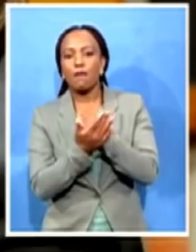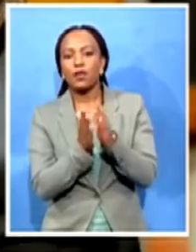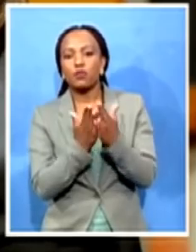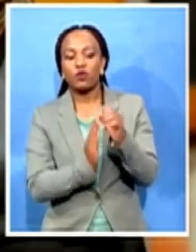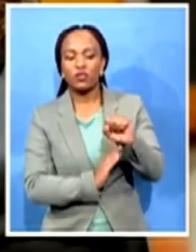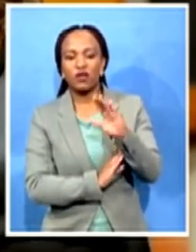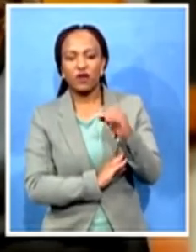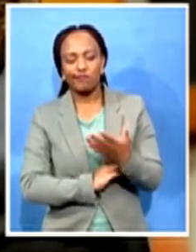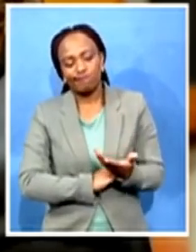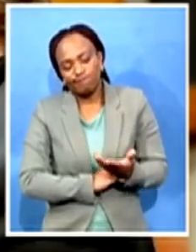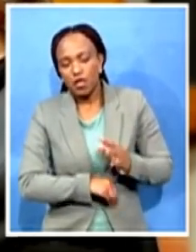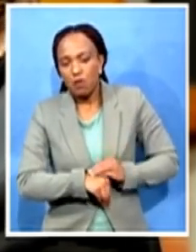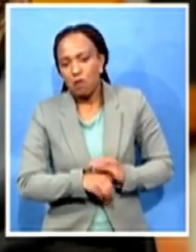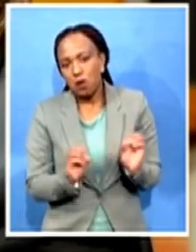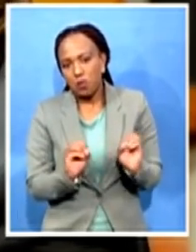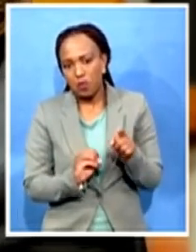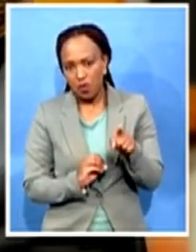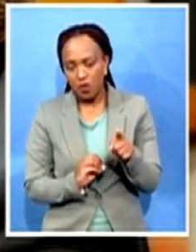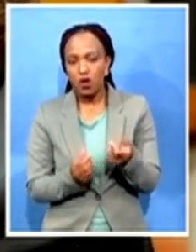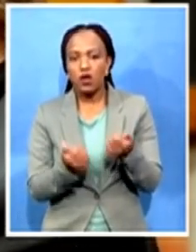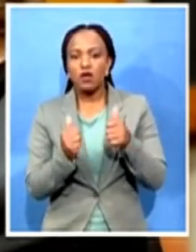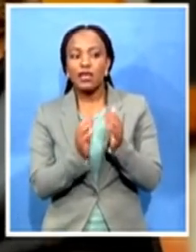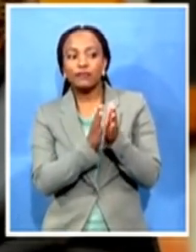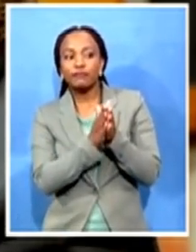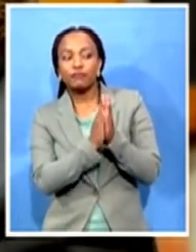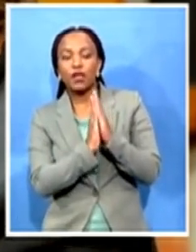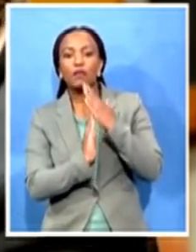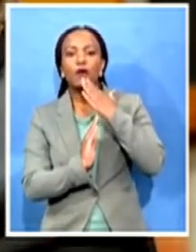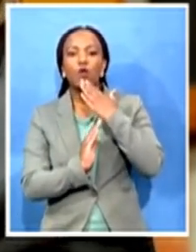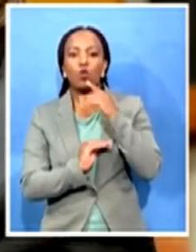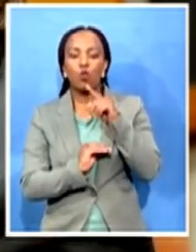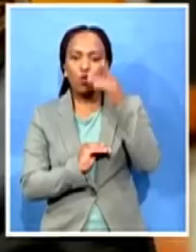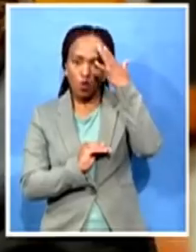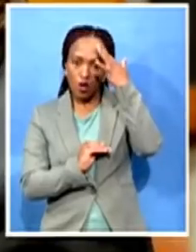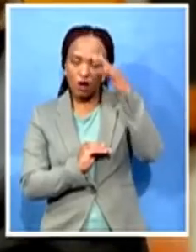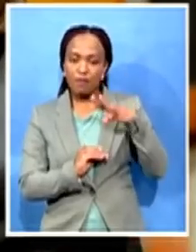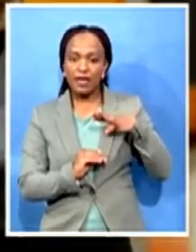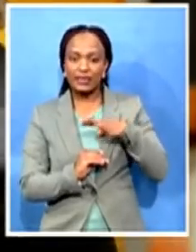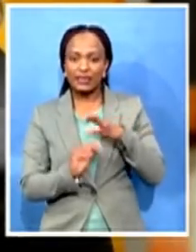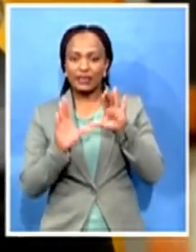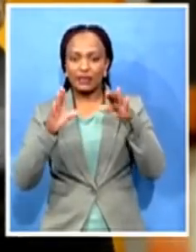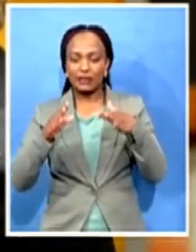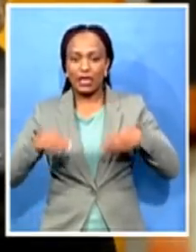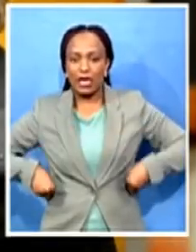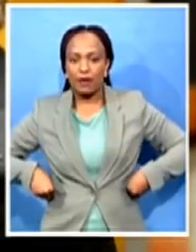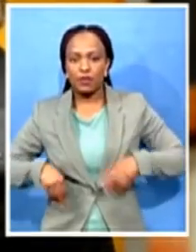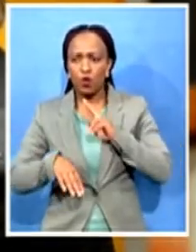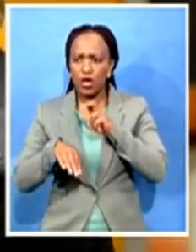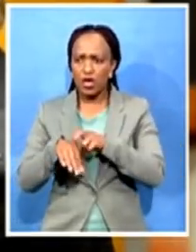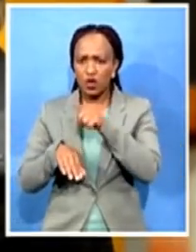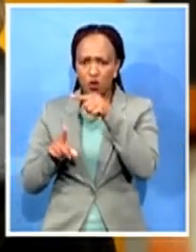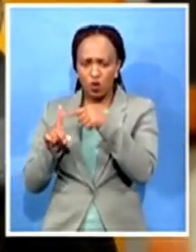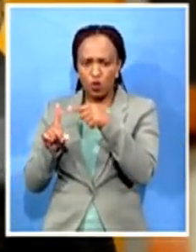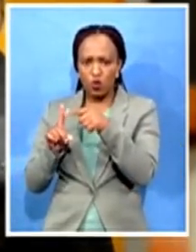was then a request by the state capture that we need you, Mr. Agrizzi, because you are exposing and showing the country what has been going on